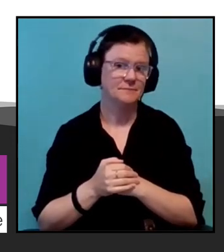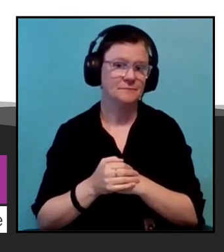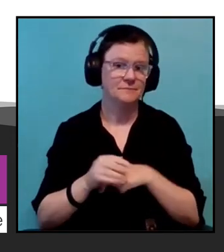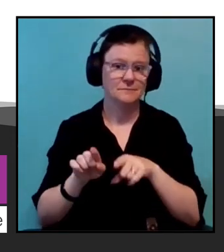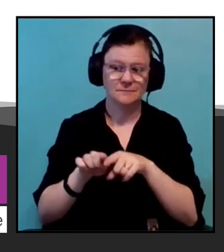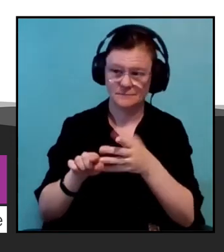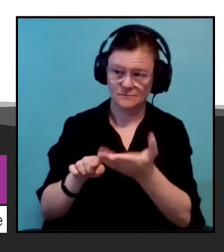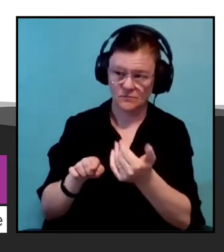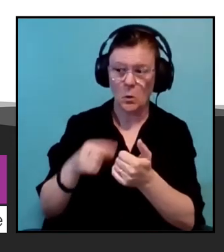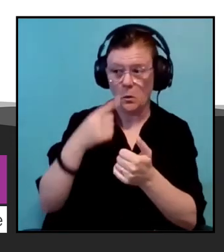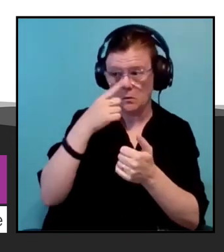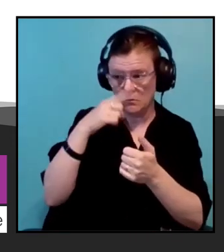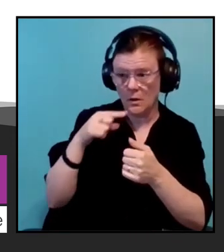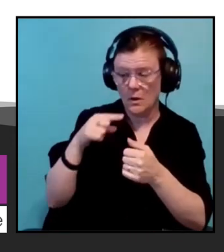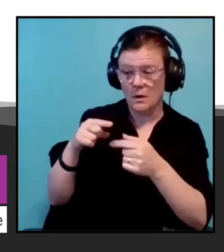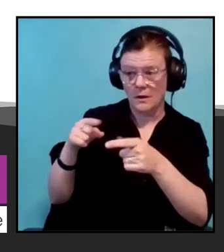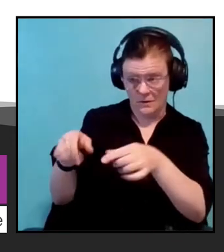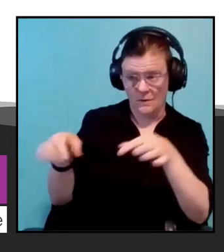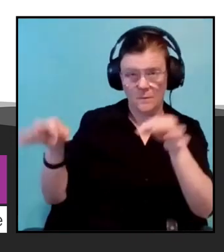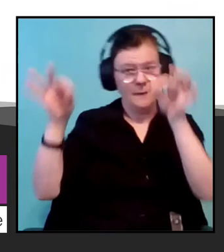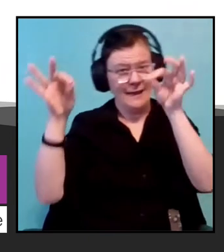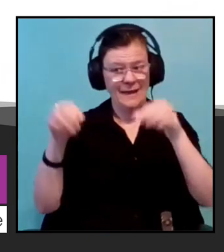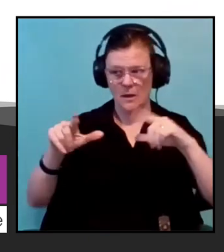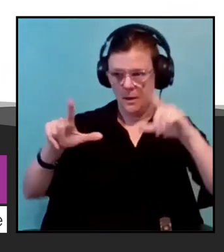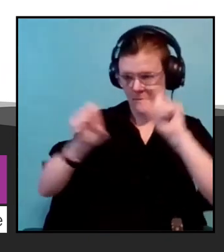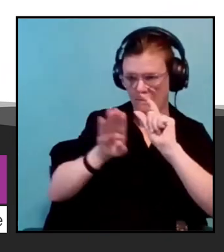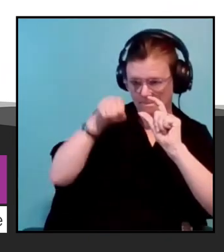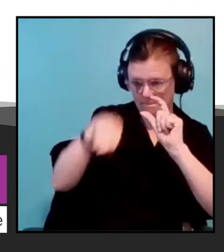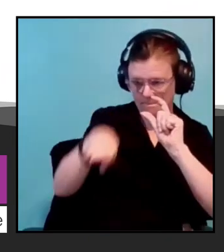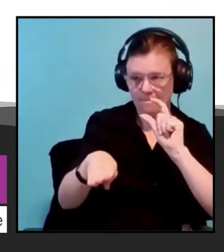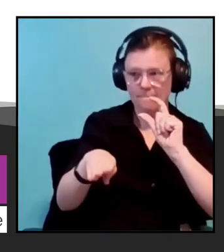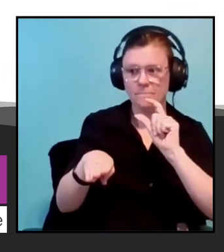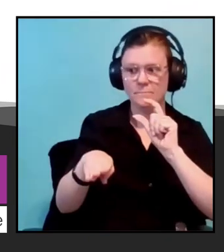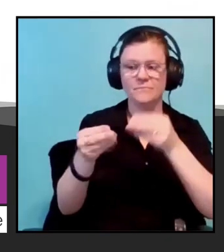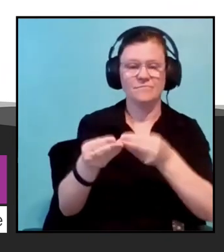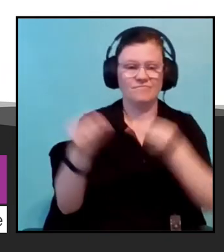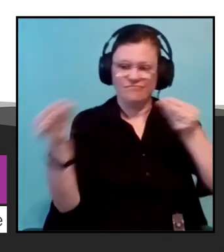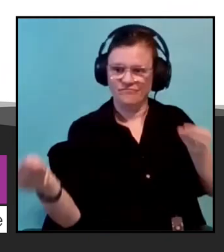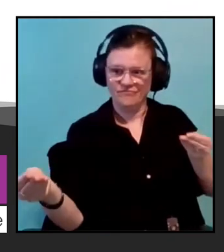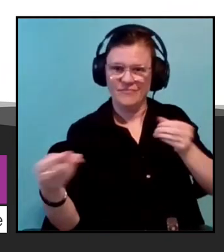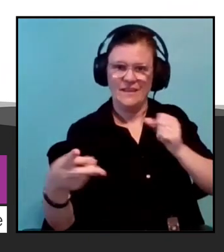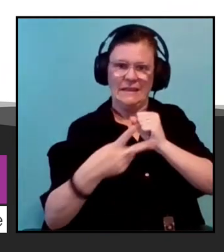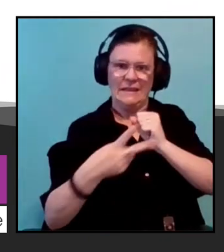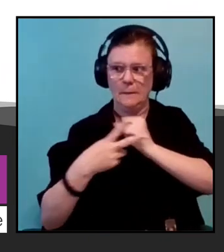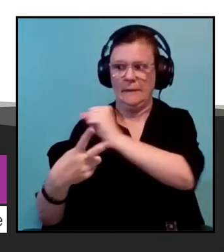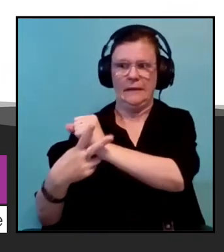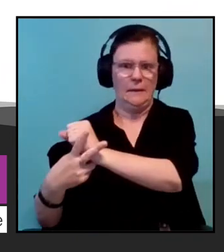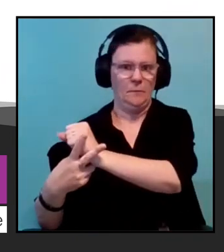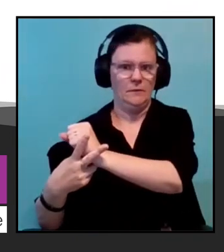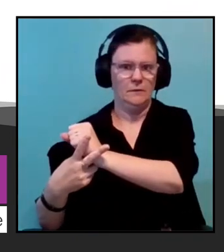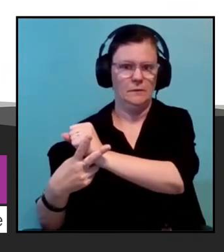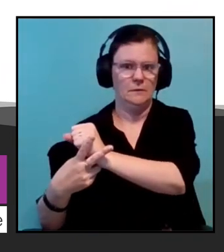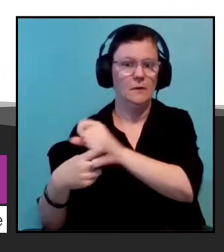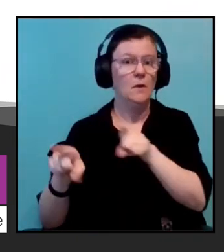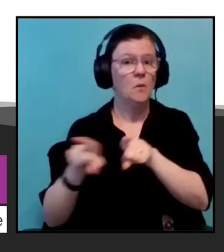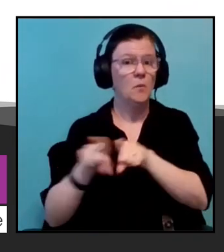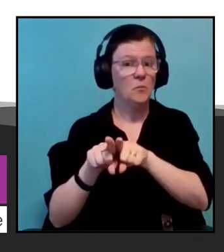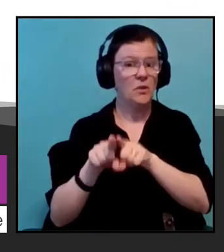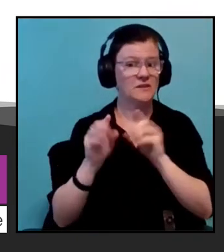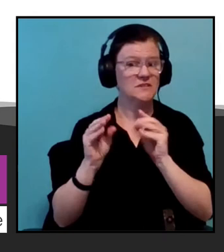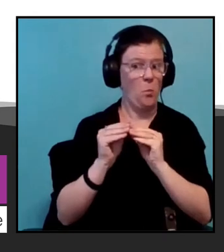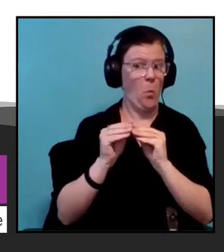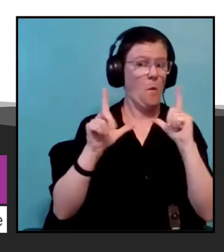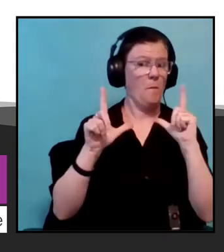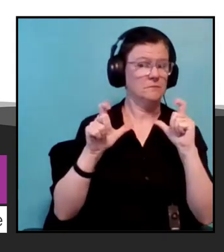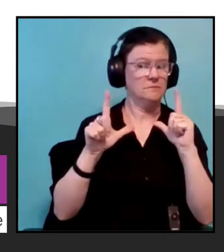to pose for Polaroids as kind of a memento, something for us to keep and something for them to look at. We also took extra photos